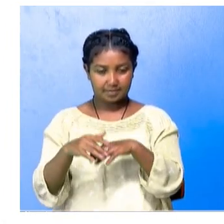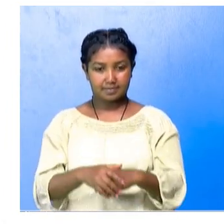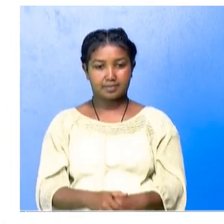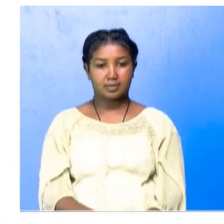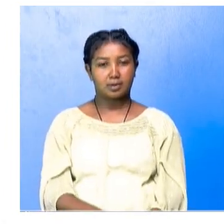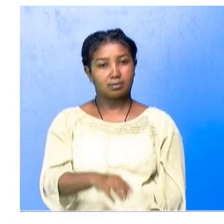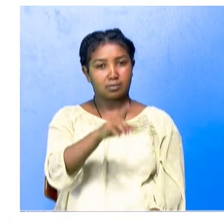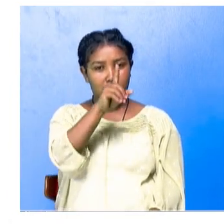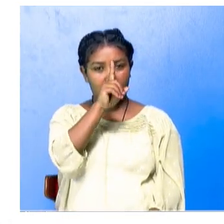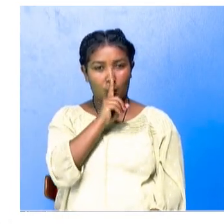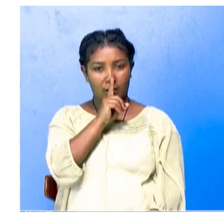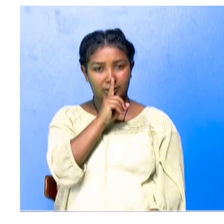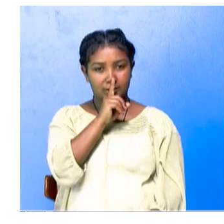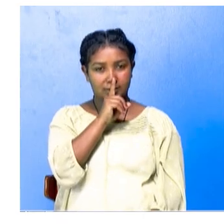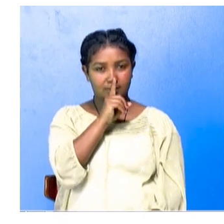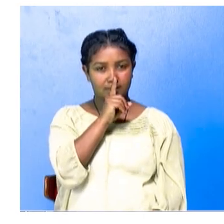quiet